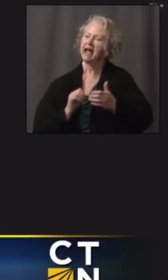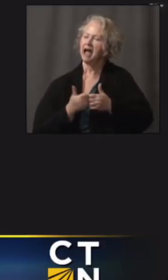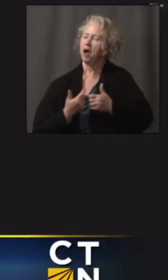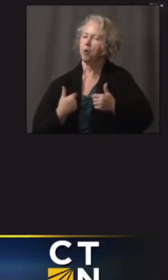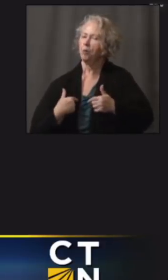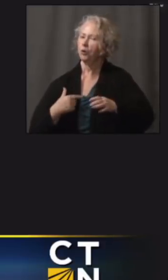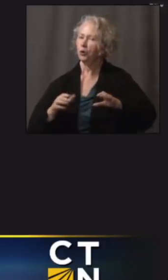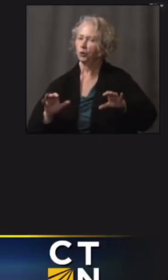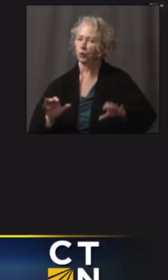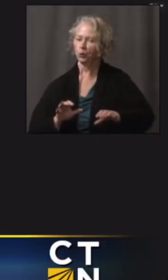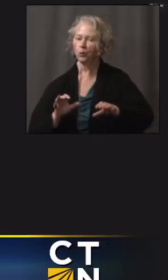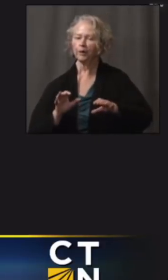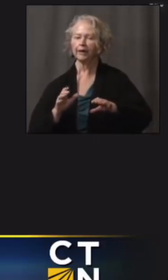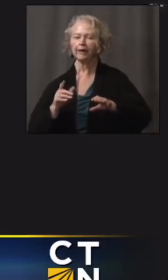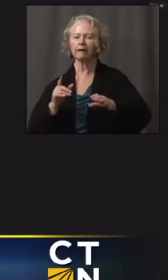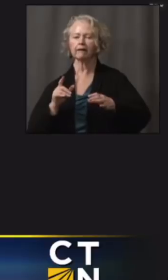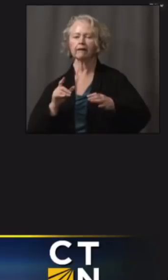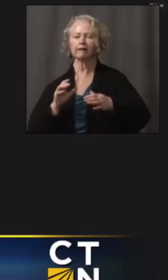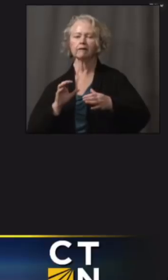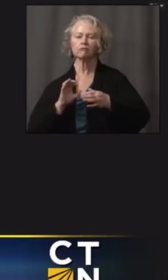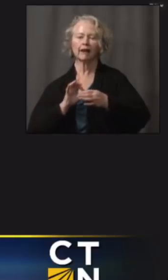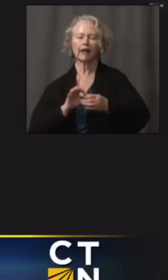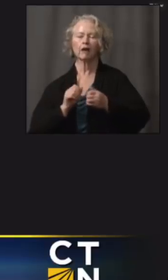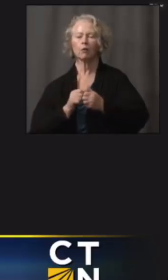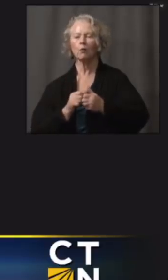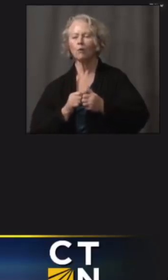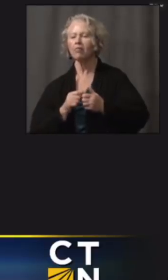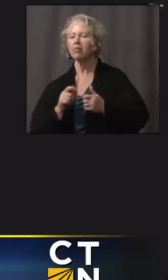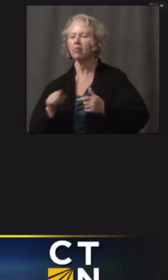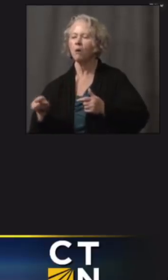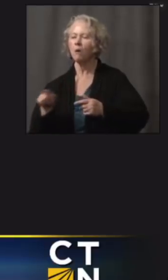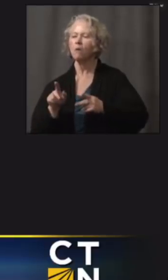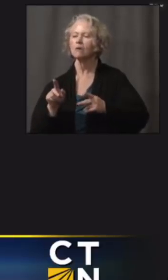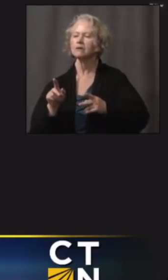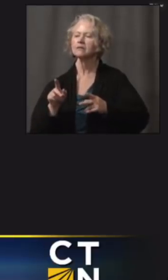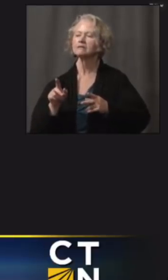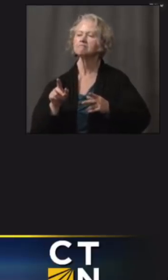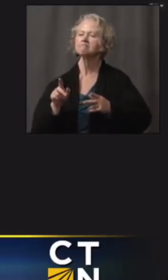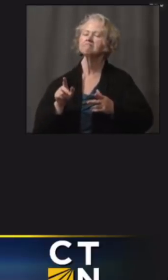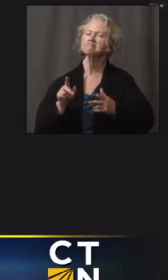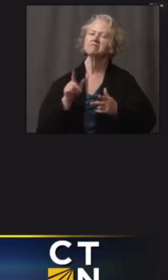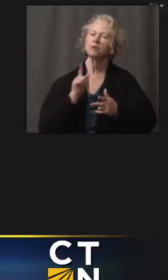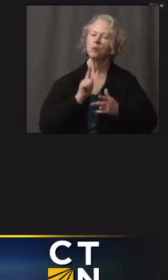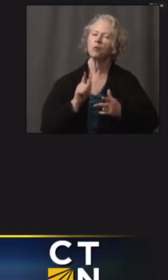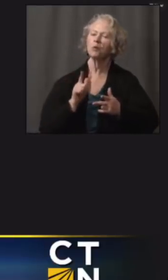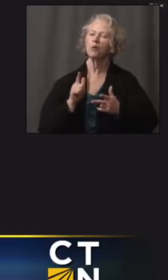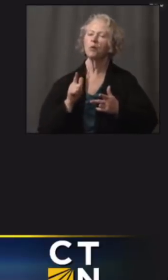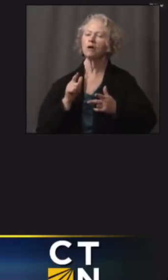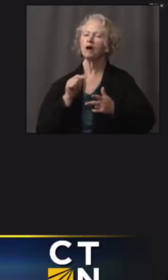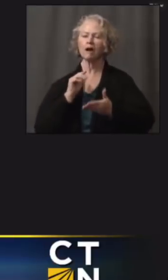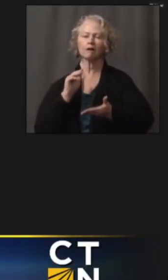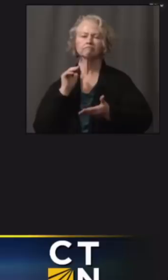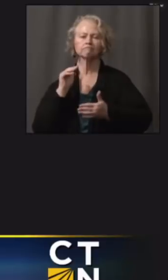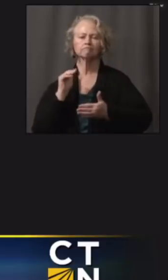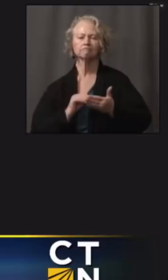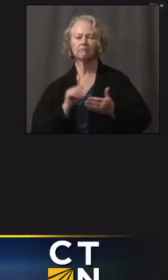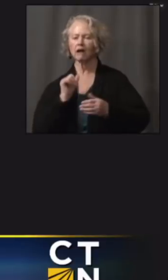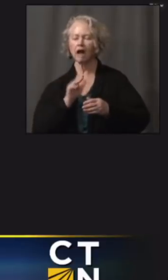need of underserved communities in the pandemic here that's reflaring.